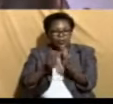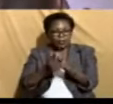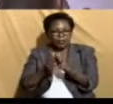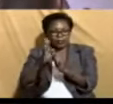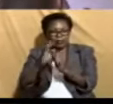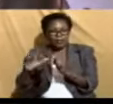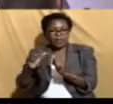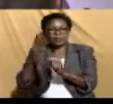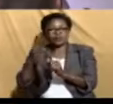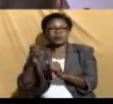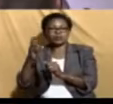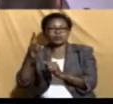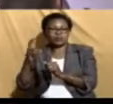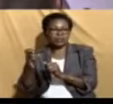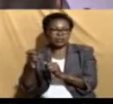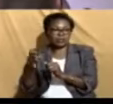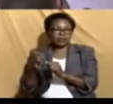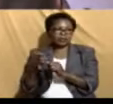2020.